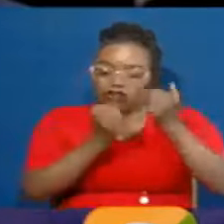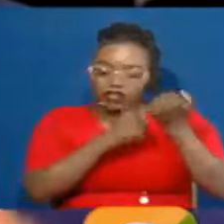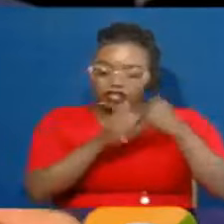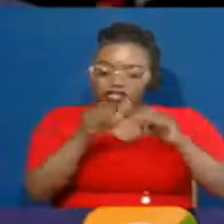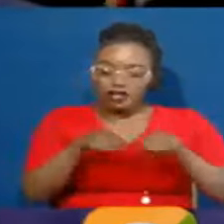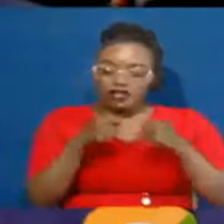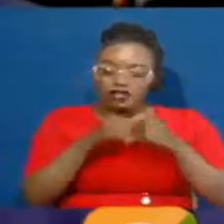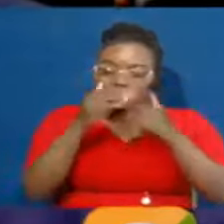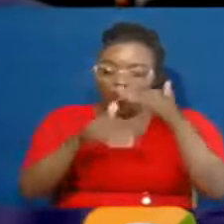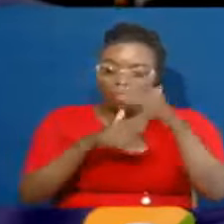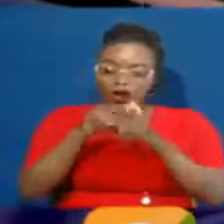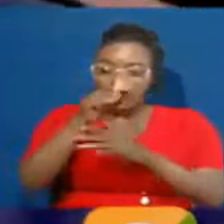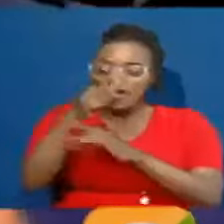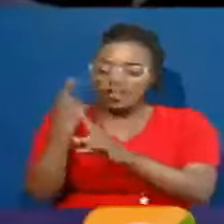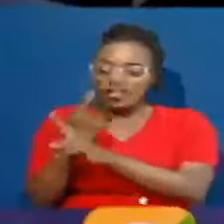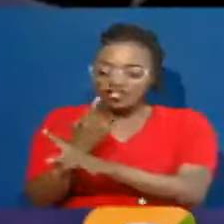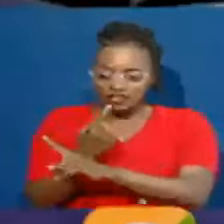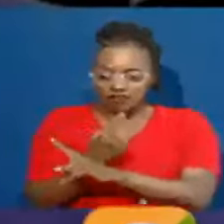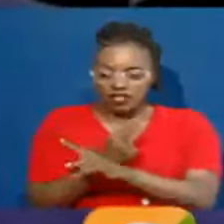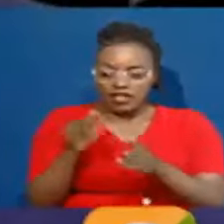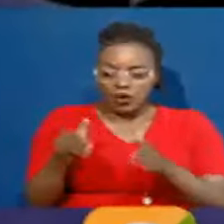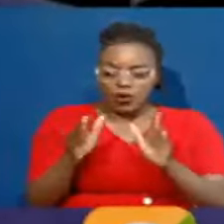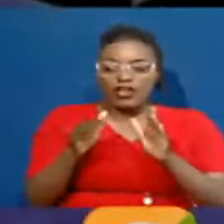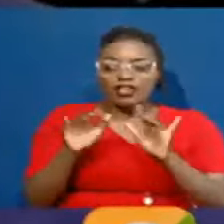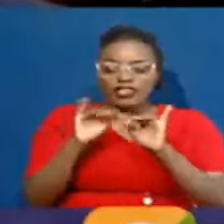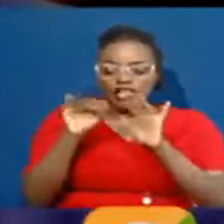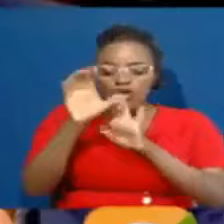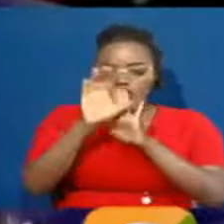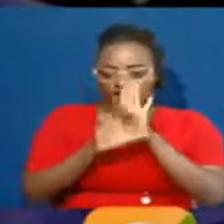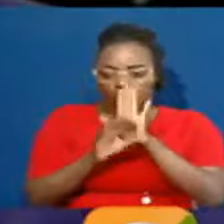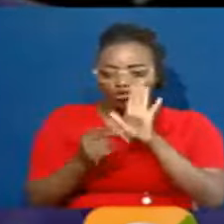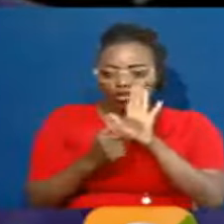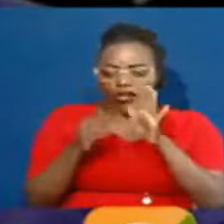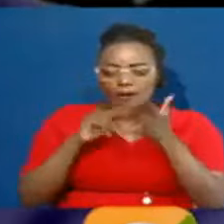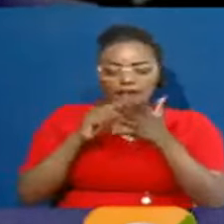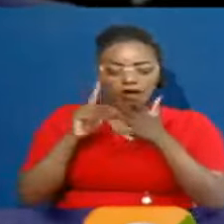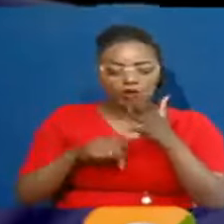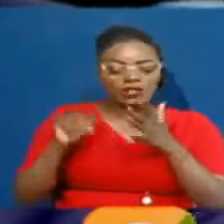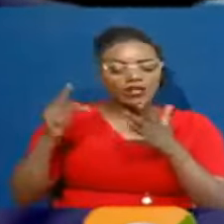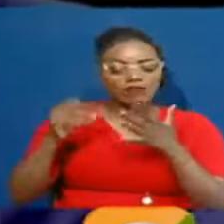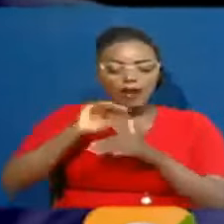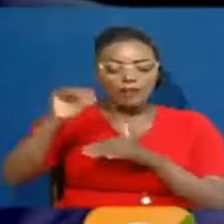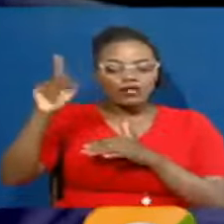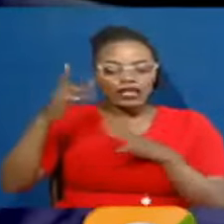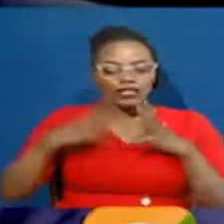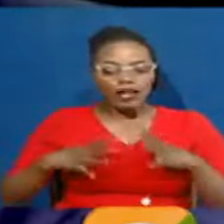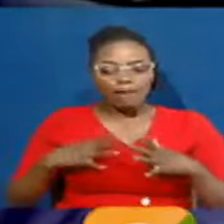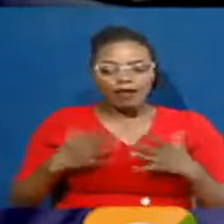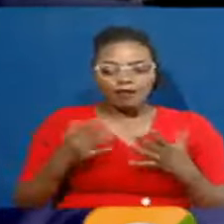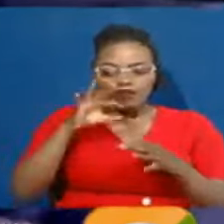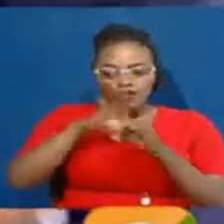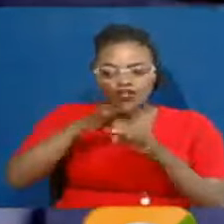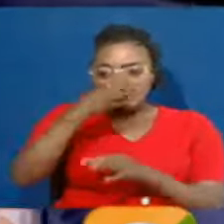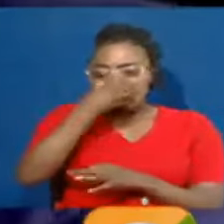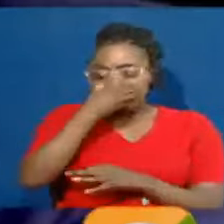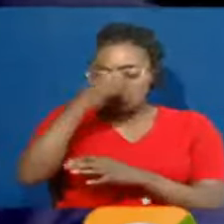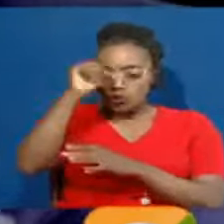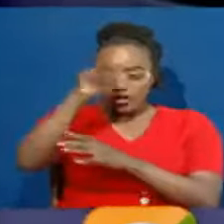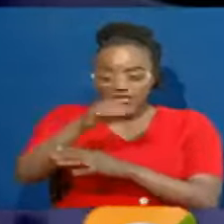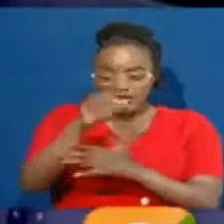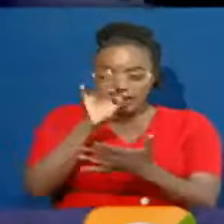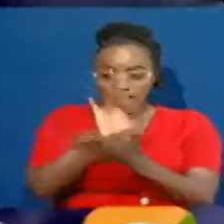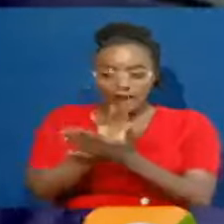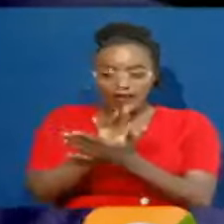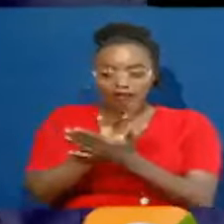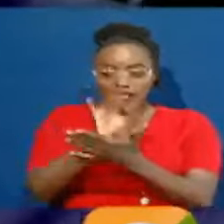violated all other manner of sections of the constitution. So the people of Mount Kenya, we appreciate them for voting for William Ruto. This impeachment